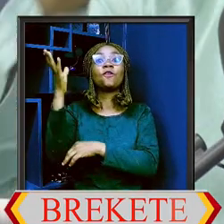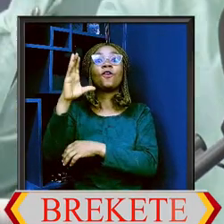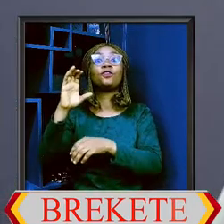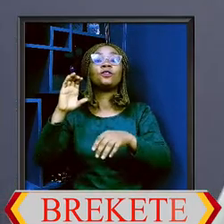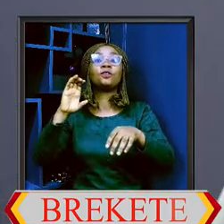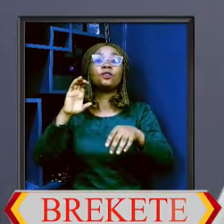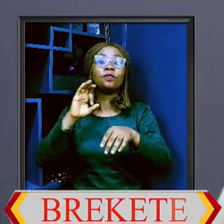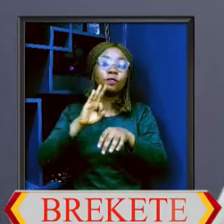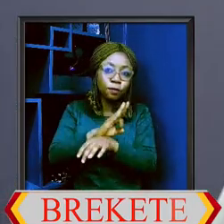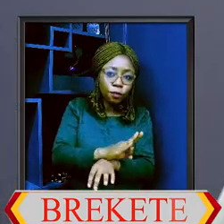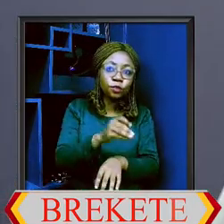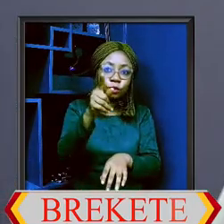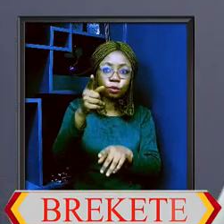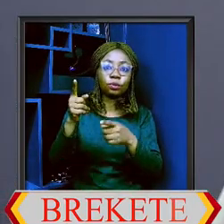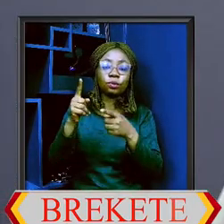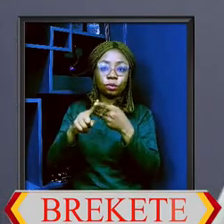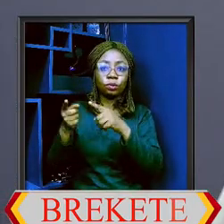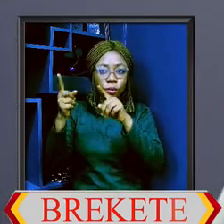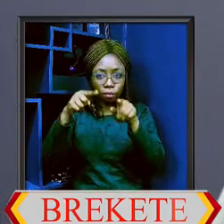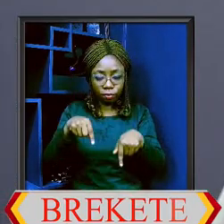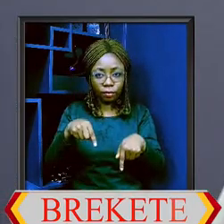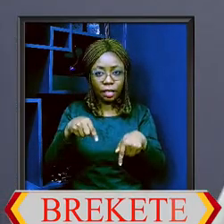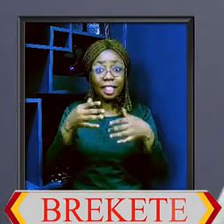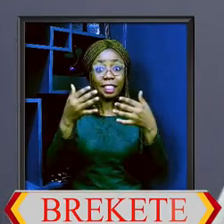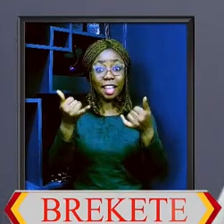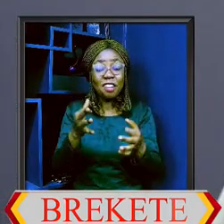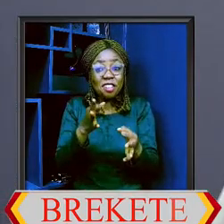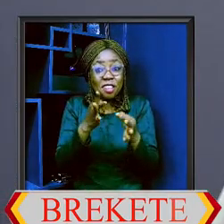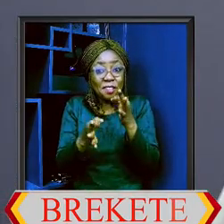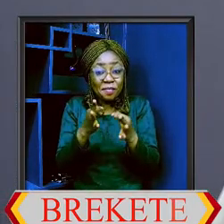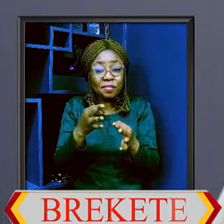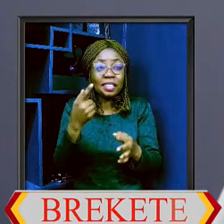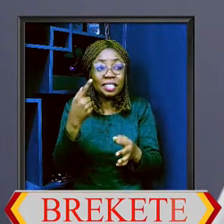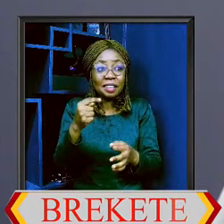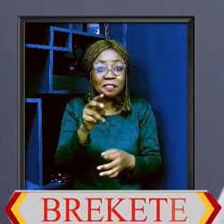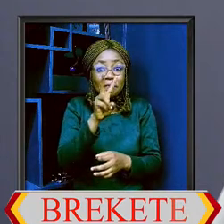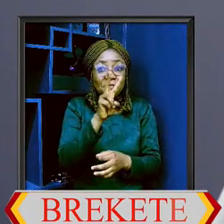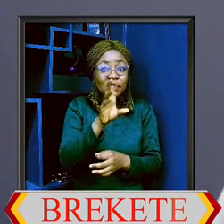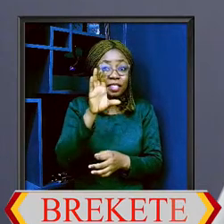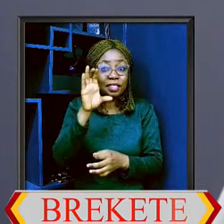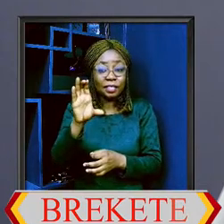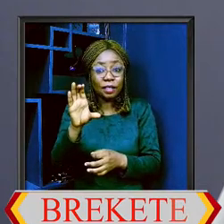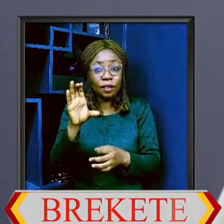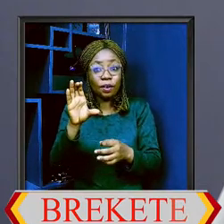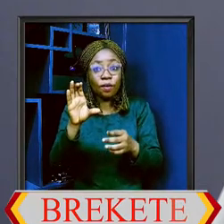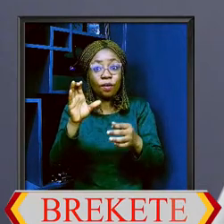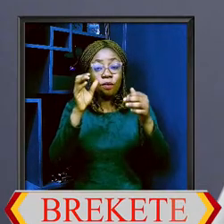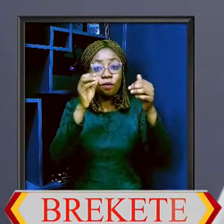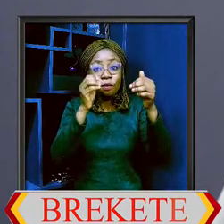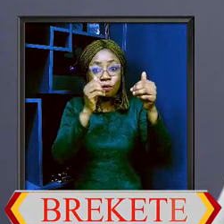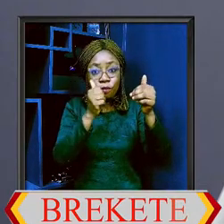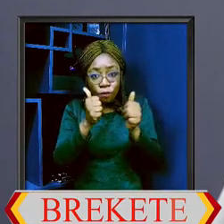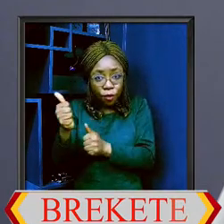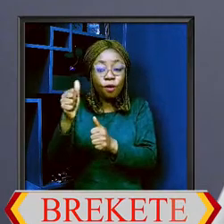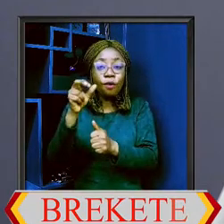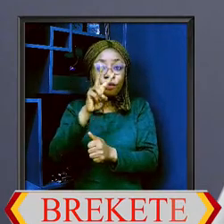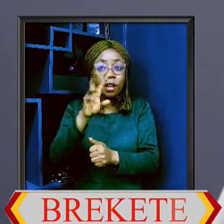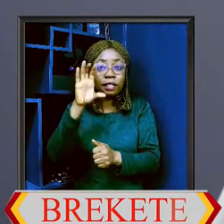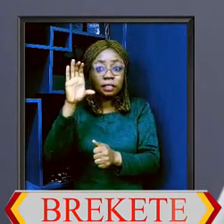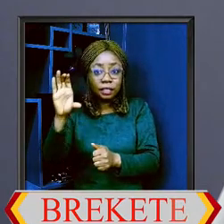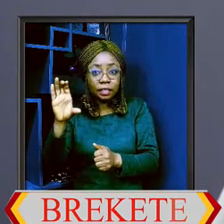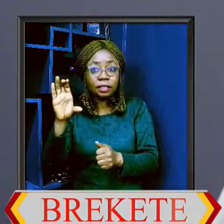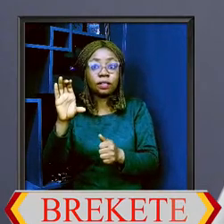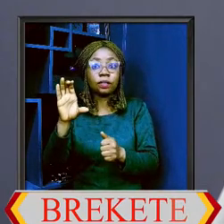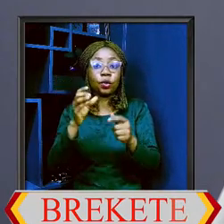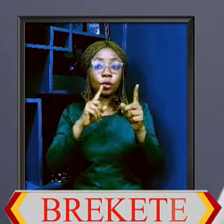come now if Vice Chancellor follow Vice Chancellor talk say he